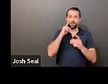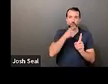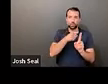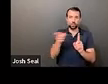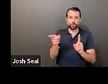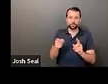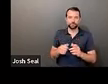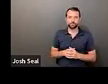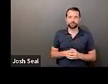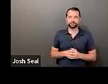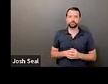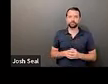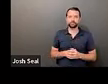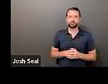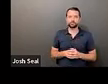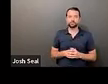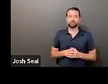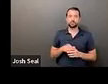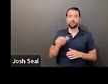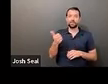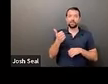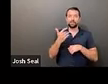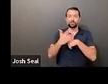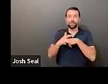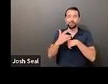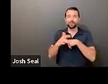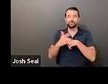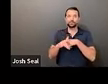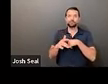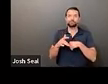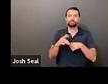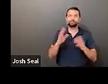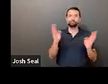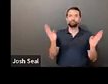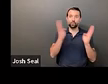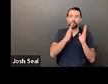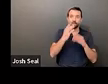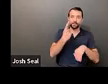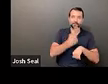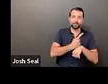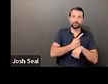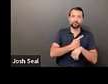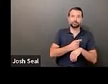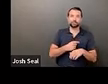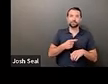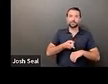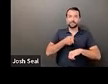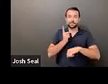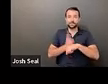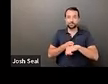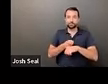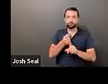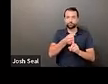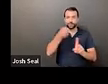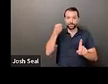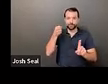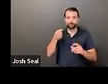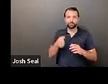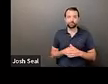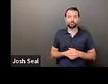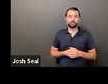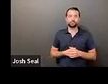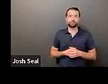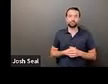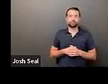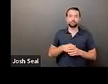some of the others that we have. We have abbreviated day, disciplinary removals. We've got more on the federal